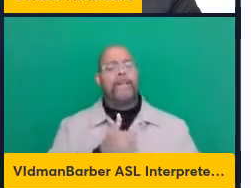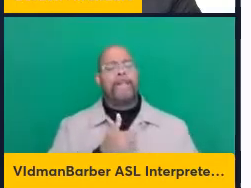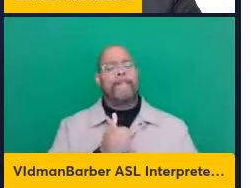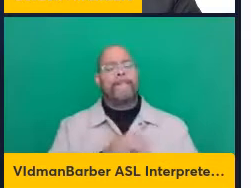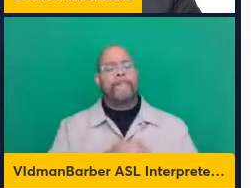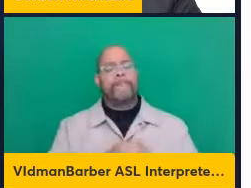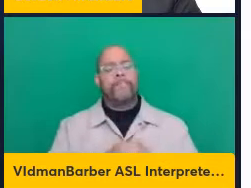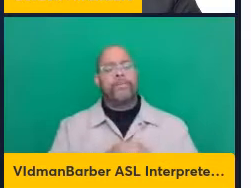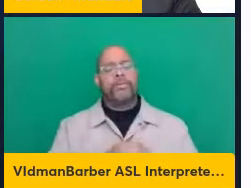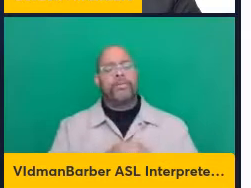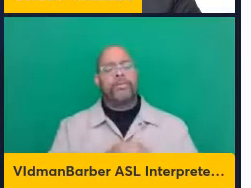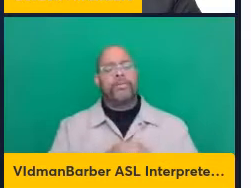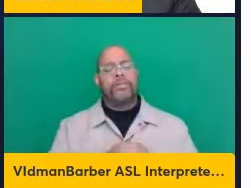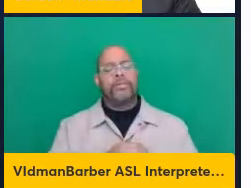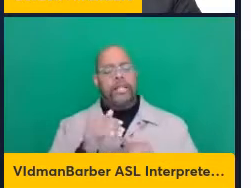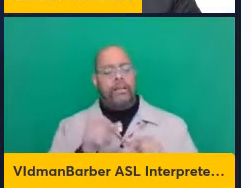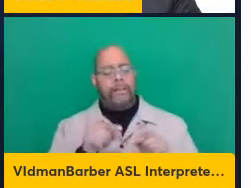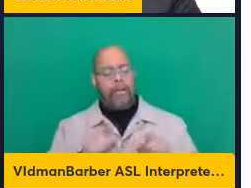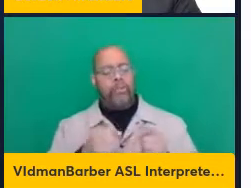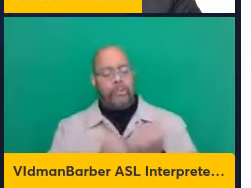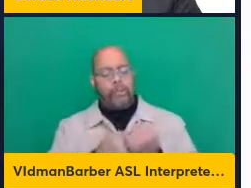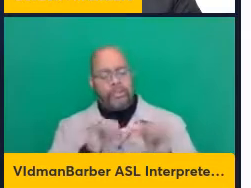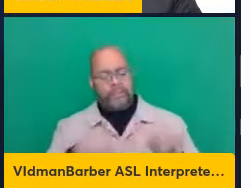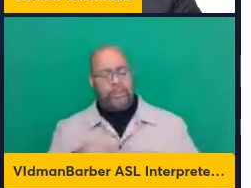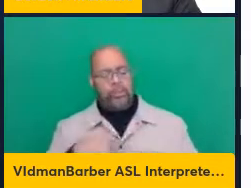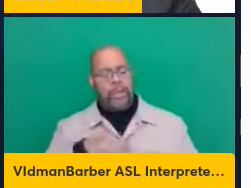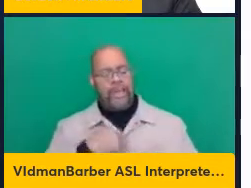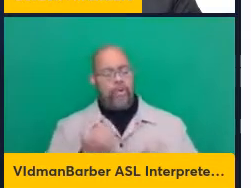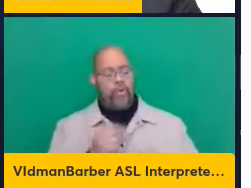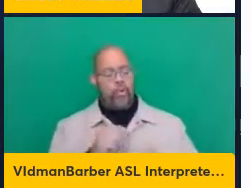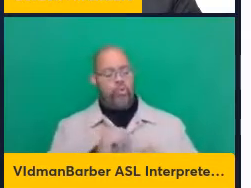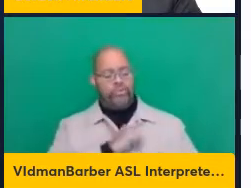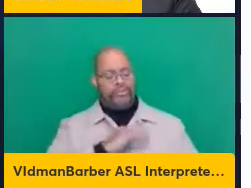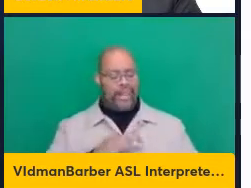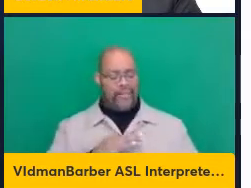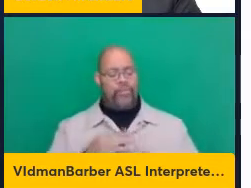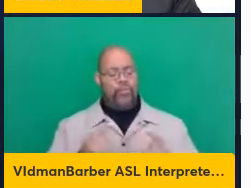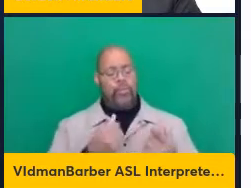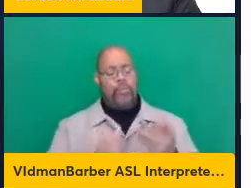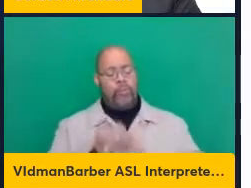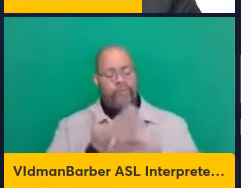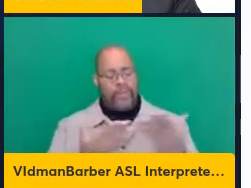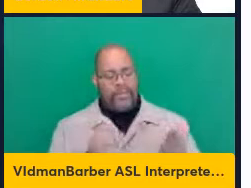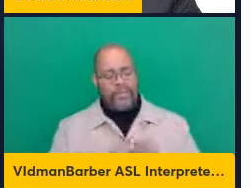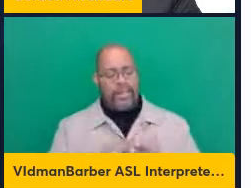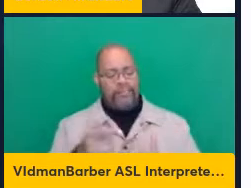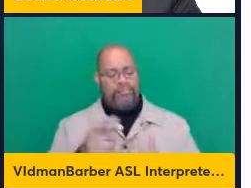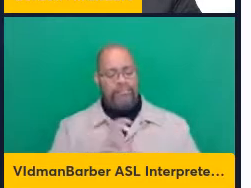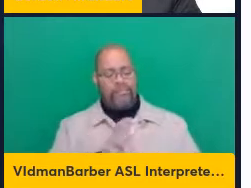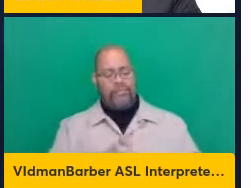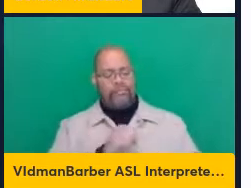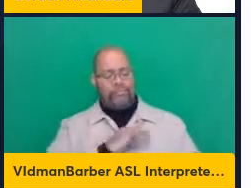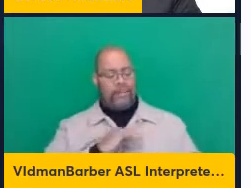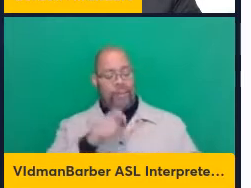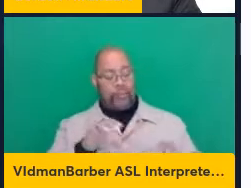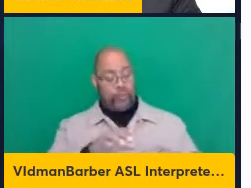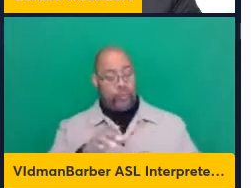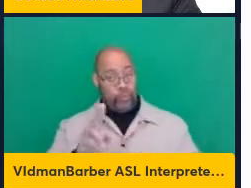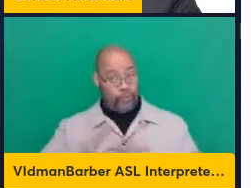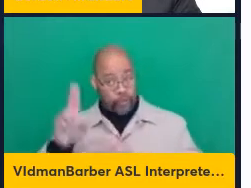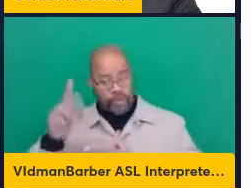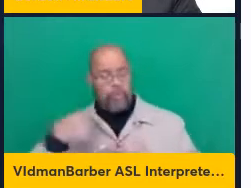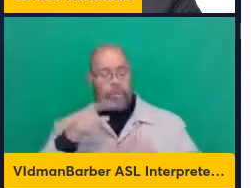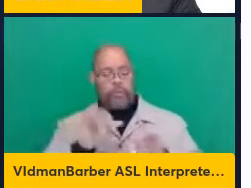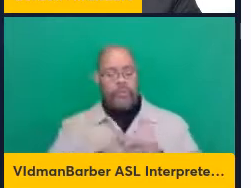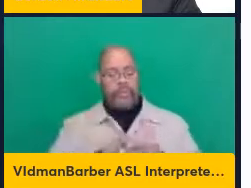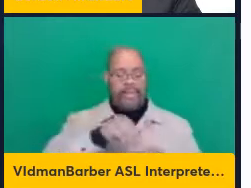a para support system. So we have our own staff who do most of the things that the university staff would have to do, but we do them